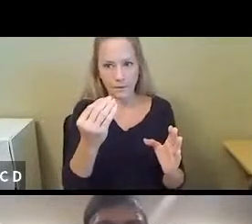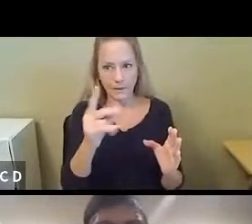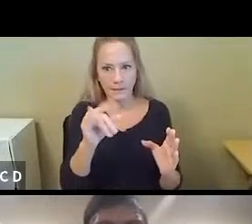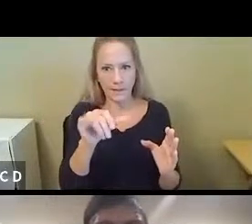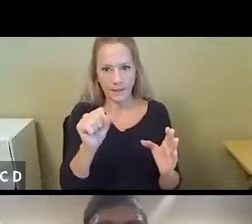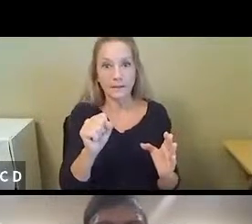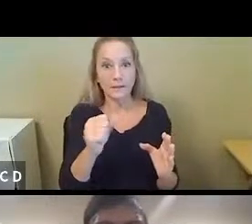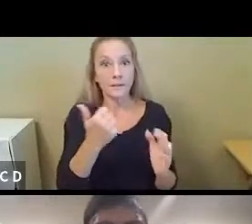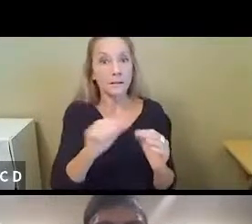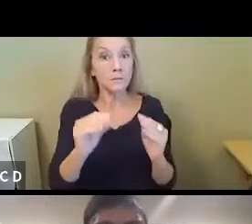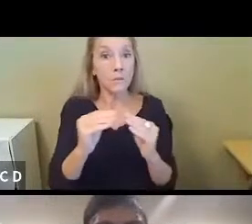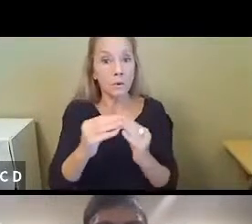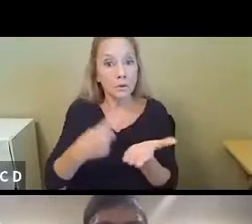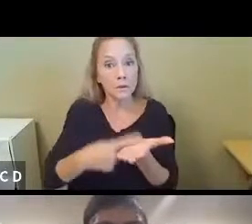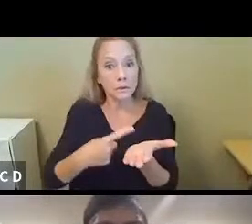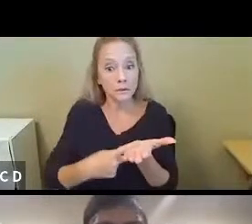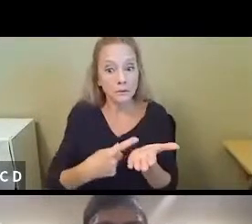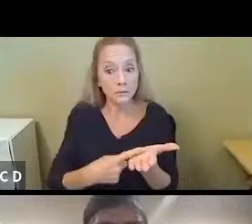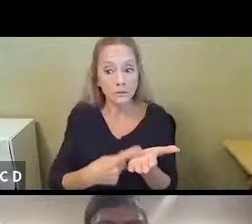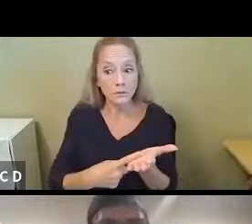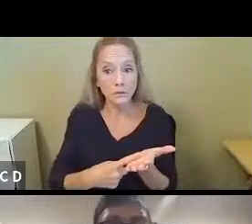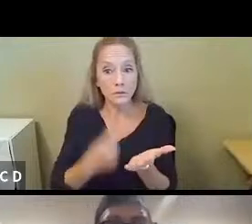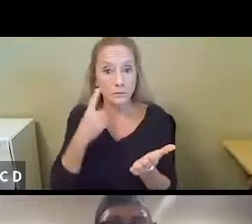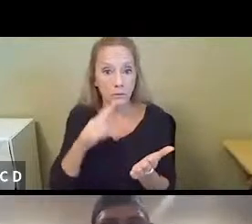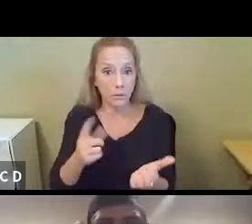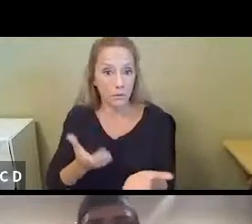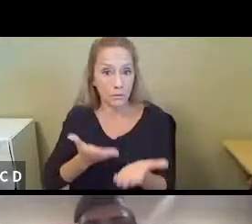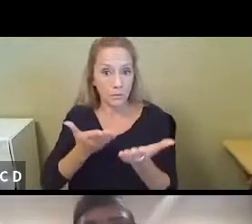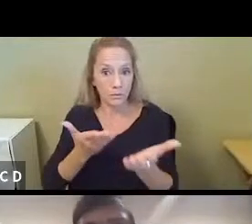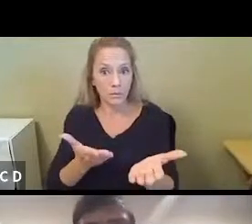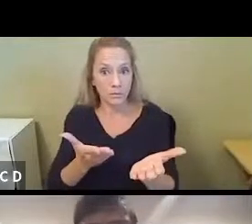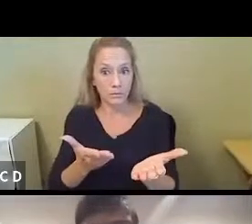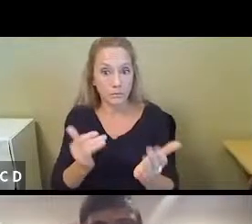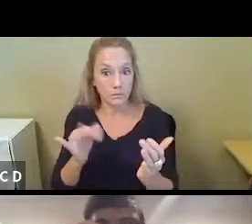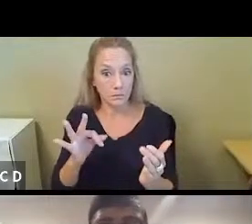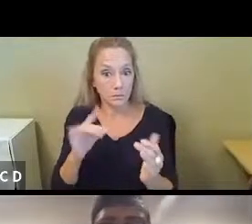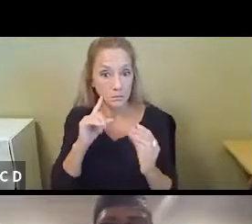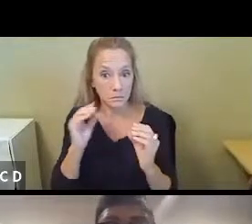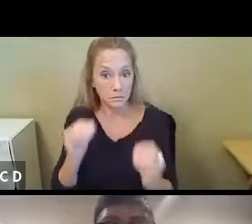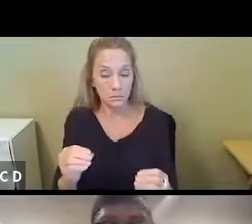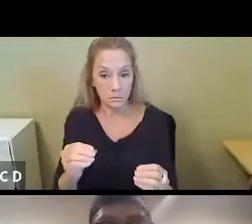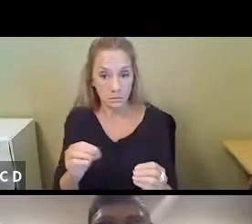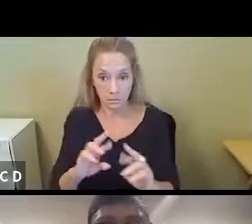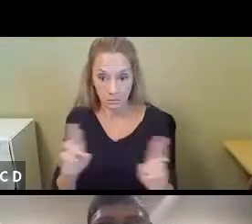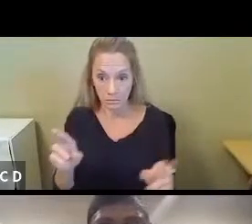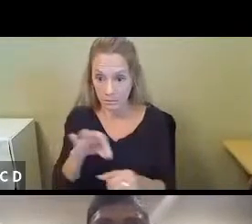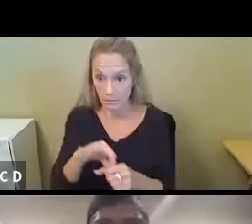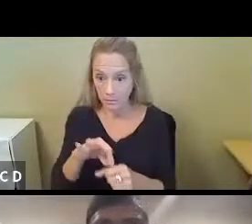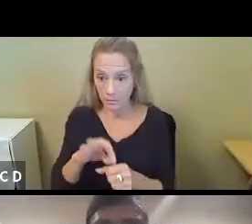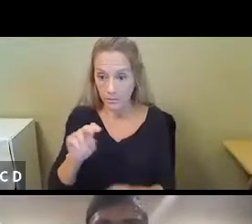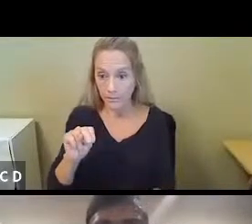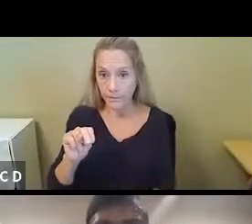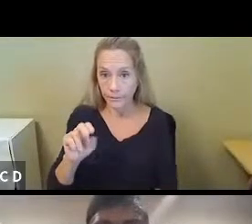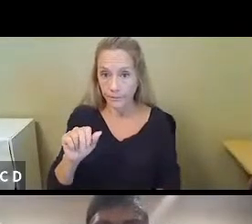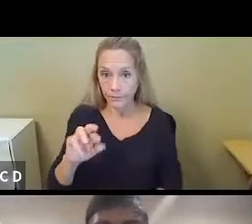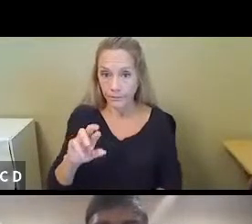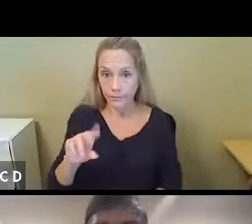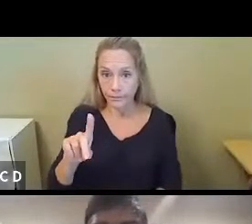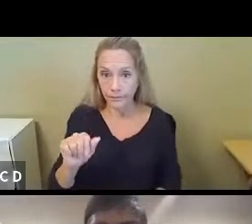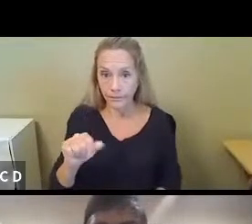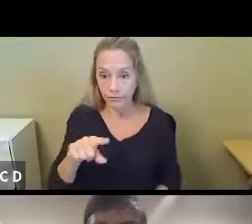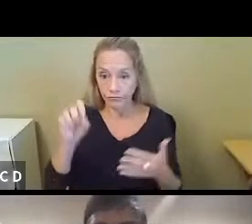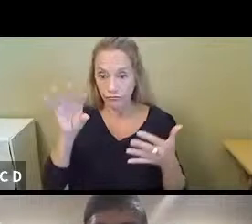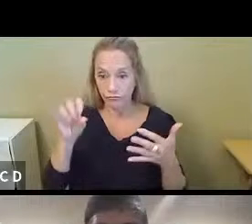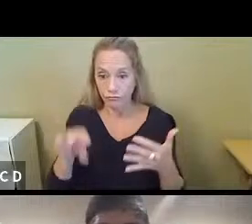Any other discussion on the motion? If not, sensing you're ready to vote, Narda, if you'll have a roll call vote for us,